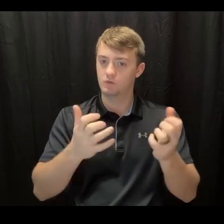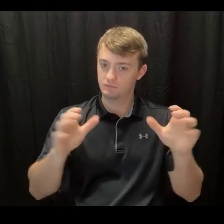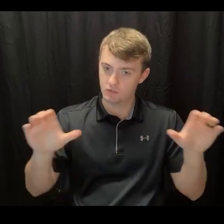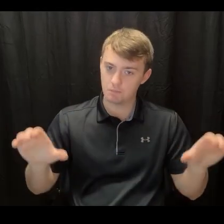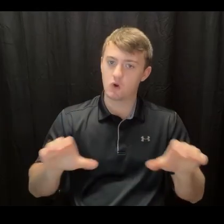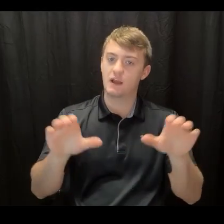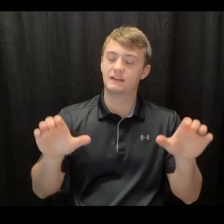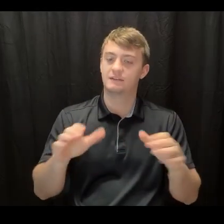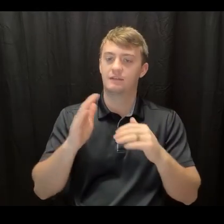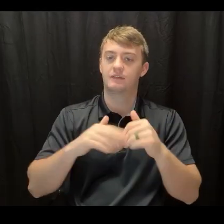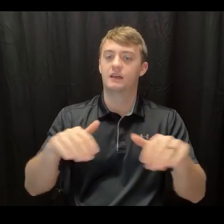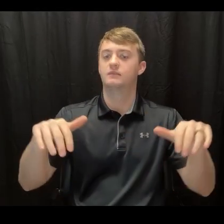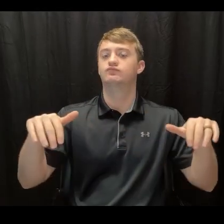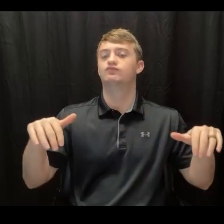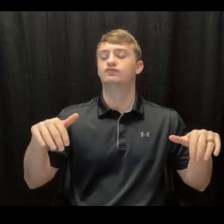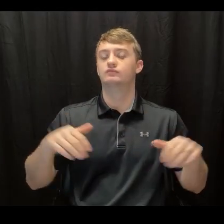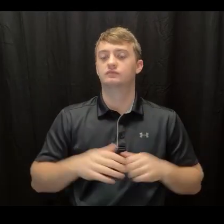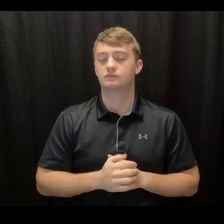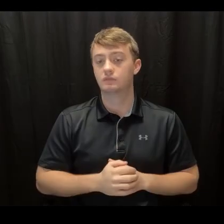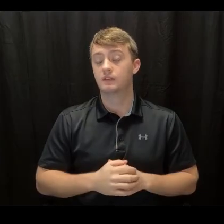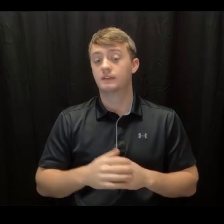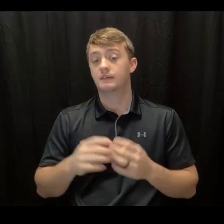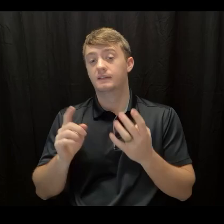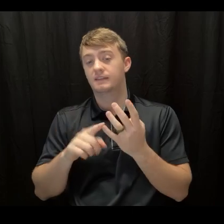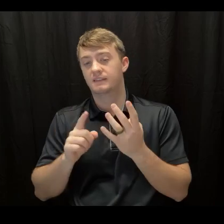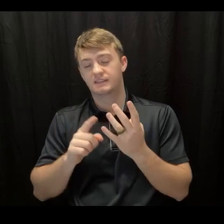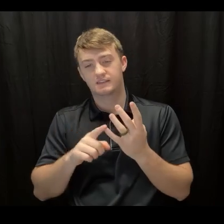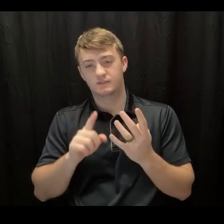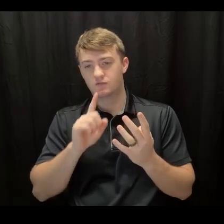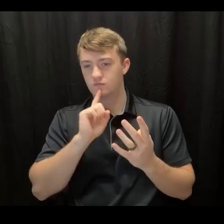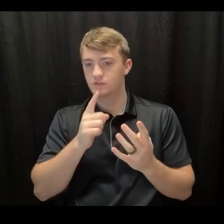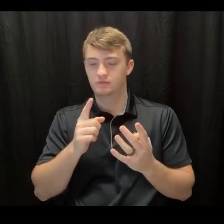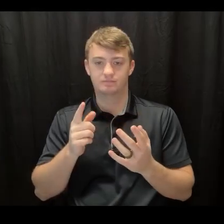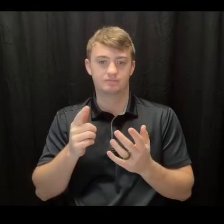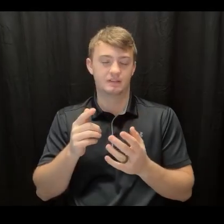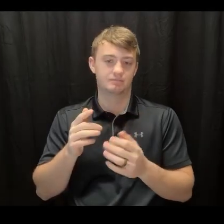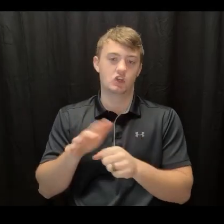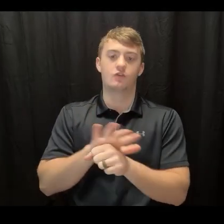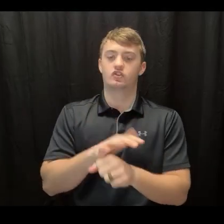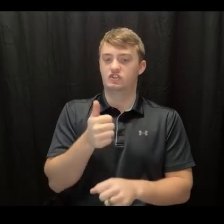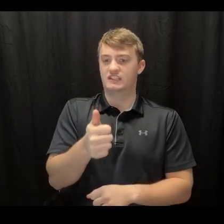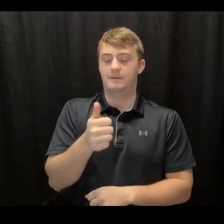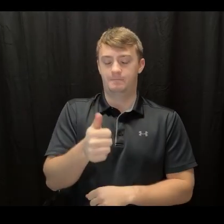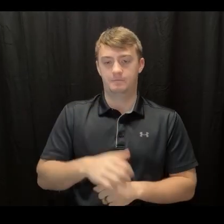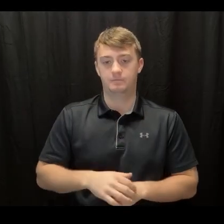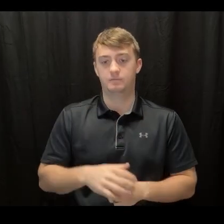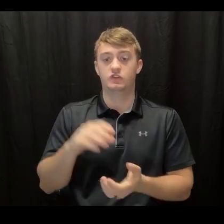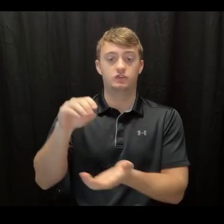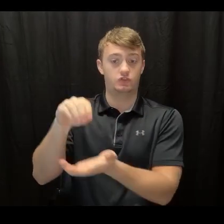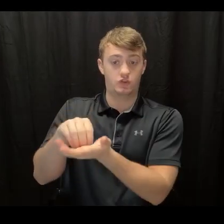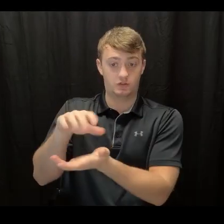to be proactive rather than reactive. And the last reason is really just to cover yourself.